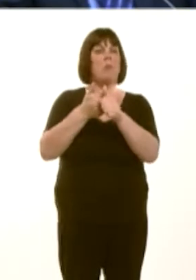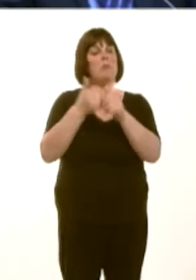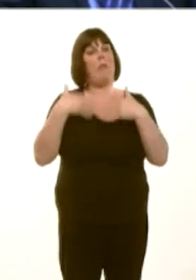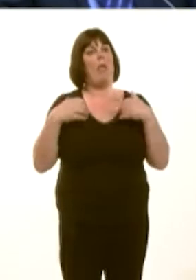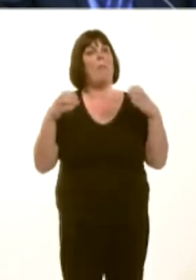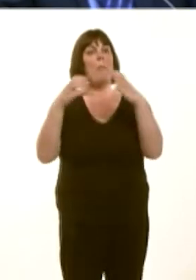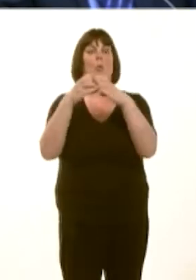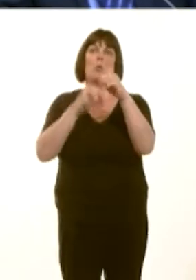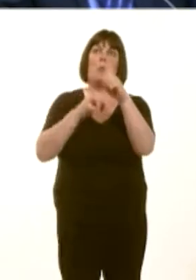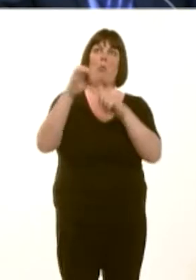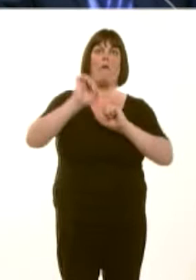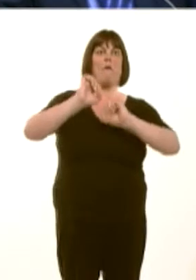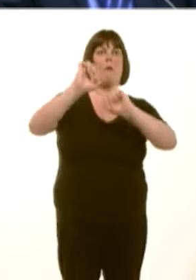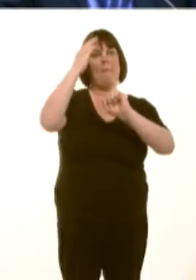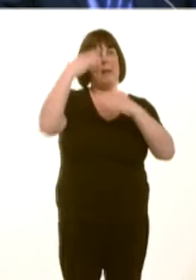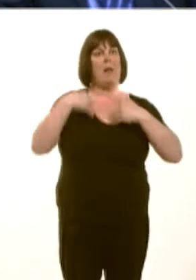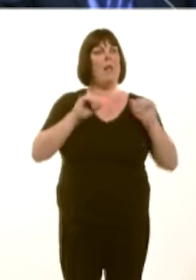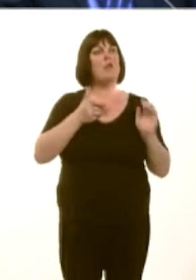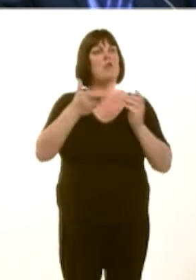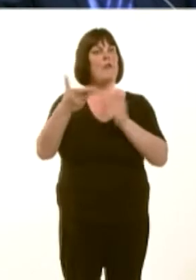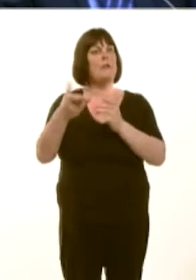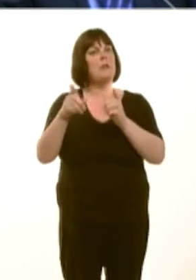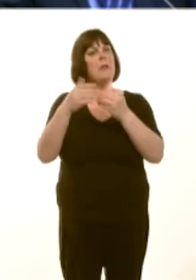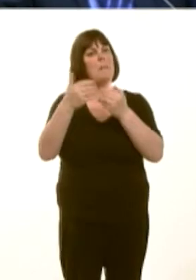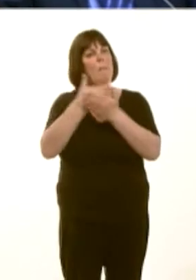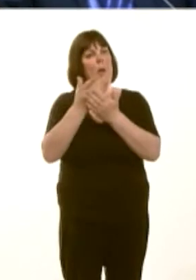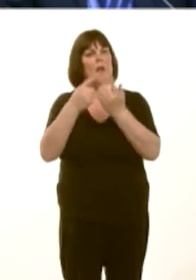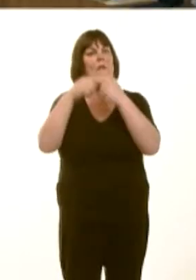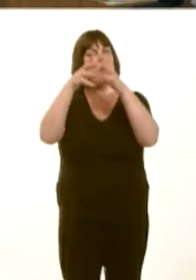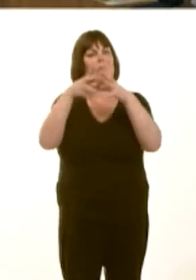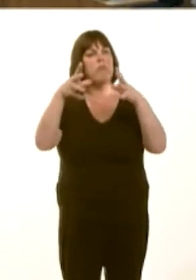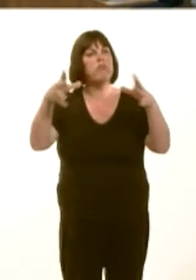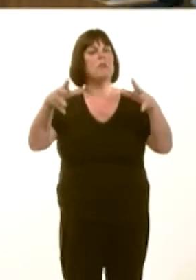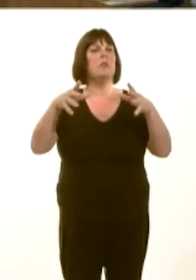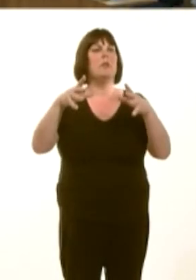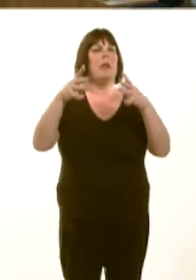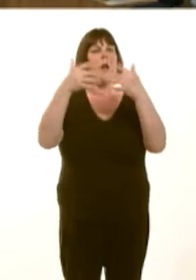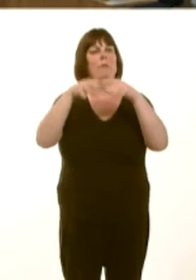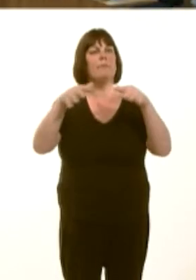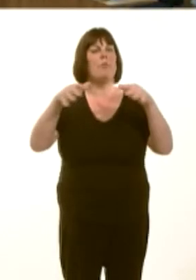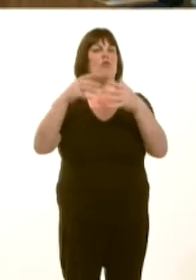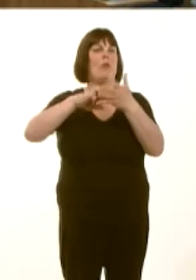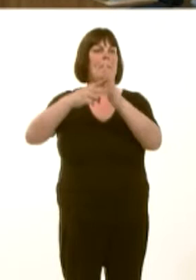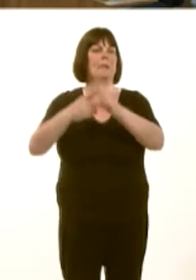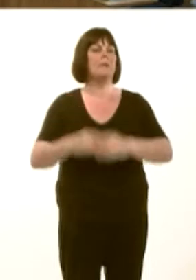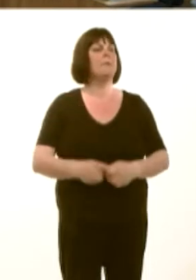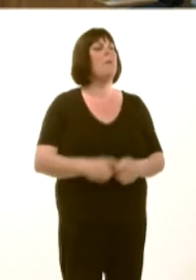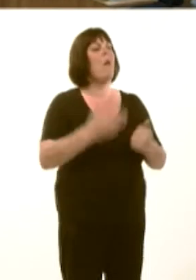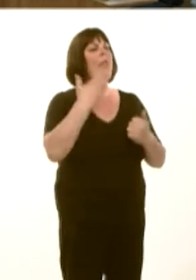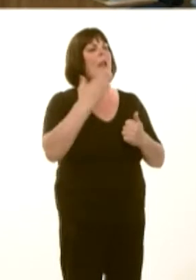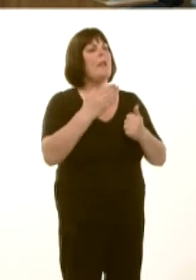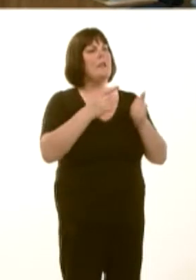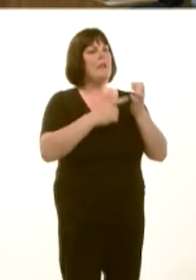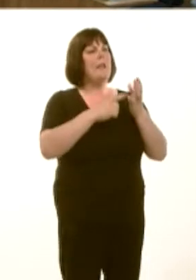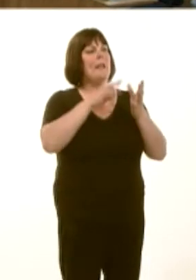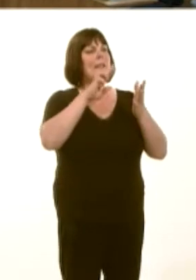mental health services as part of our escalation arrangements. Thank you, First Minister. In 2013, Towel Van